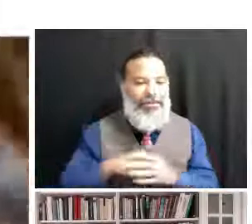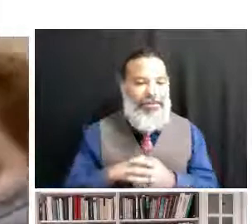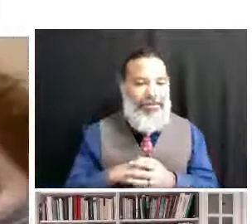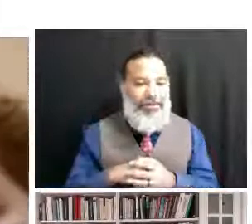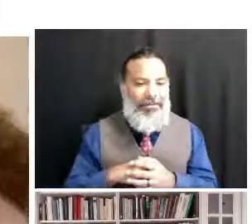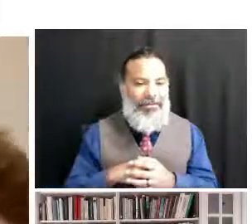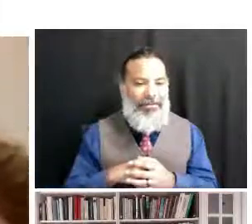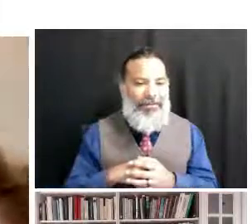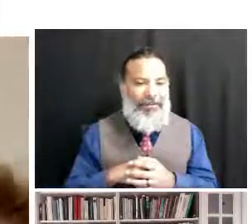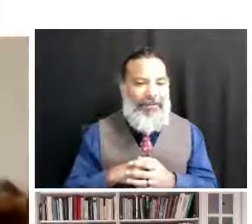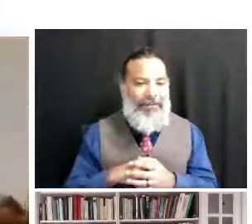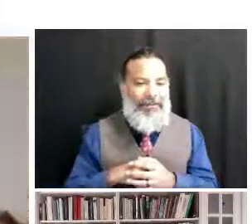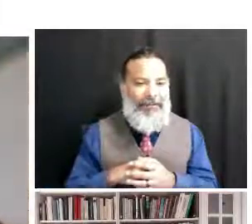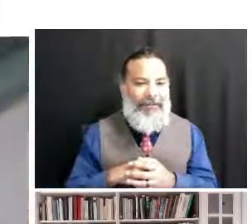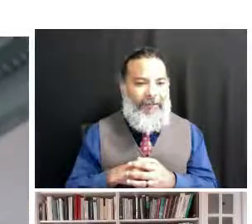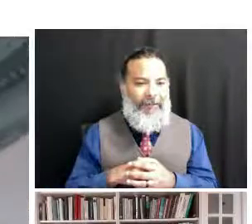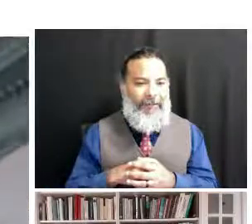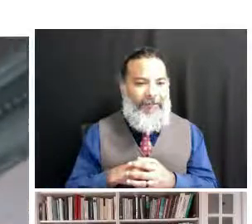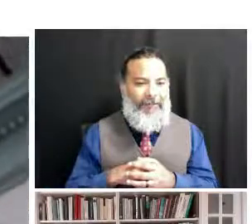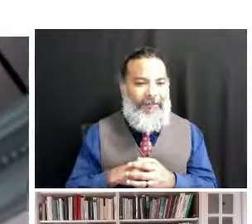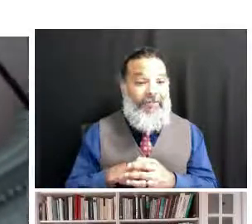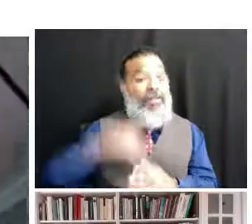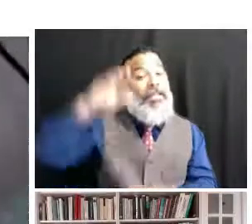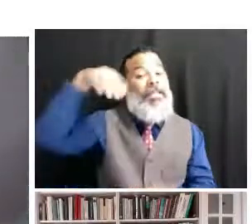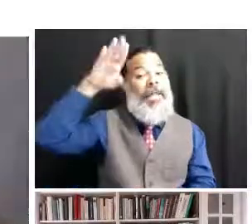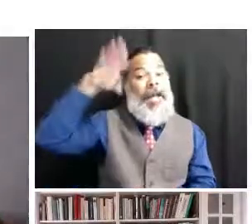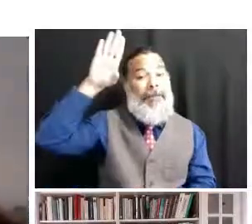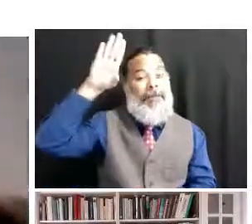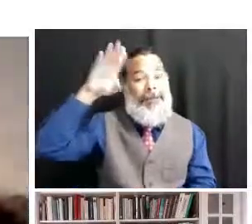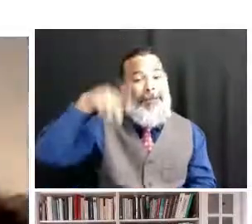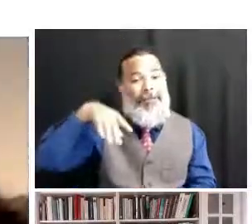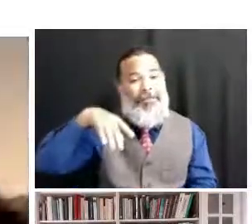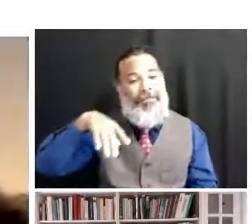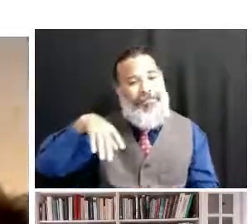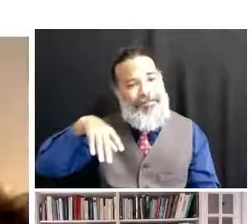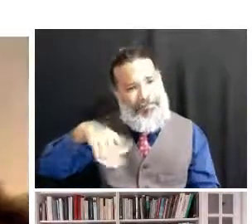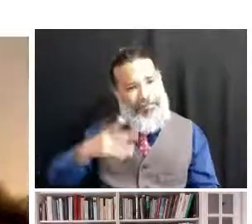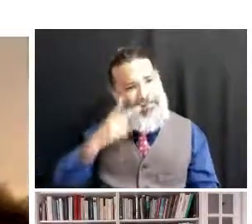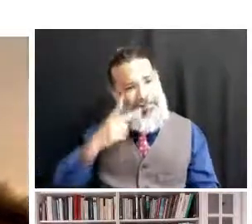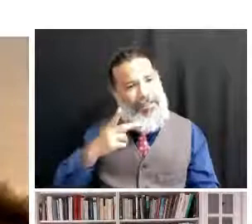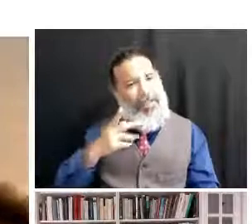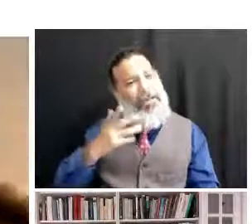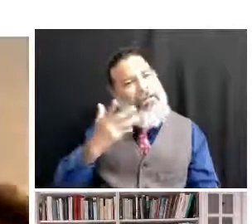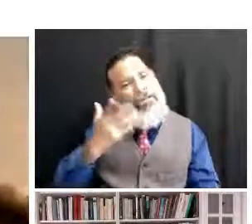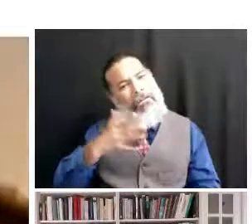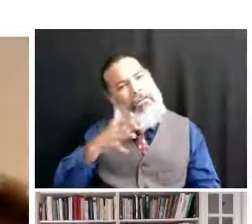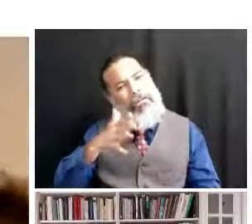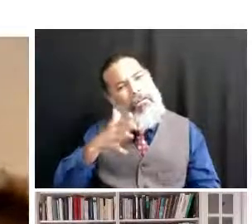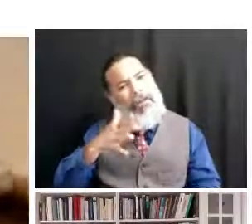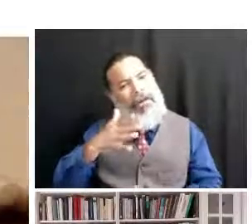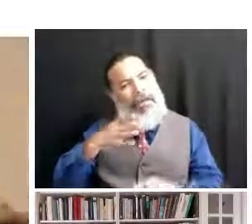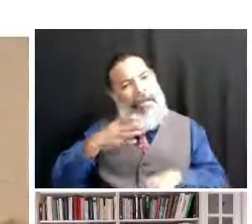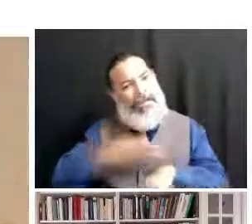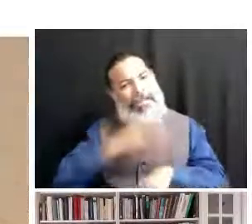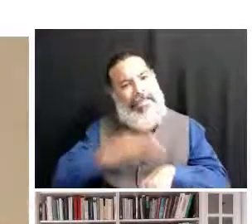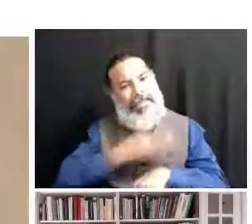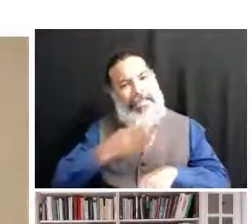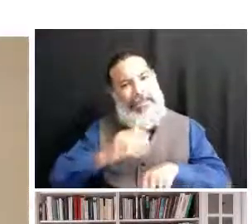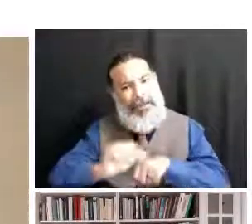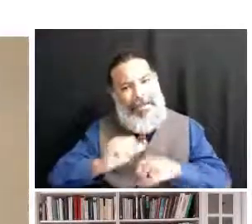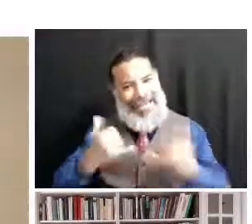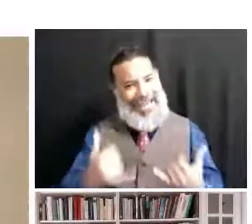up here at the top, I guess you can get a bit of a view of the restorations that are